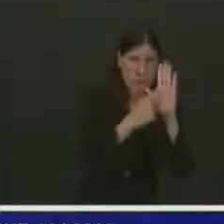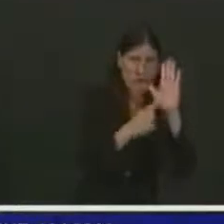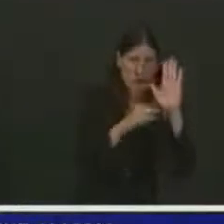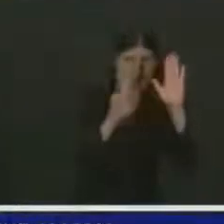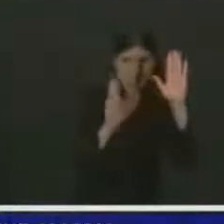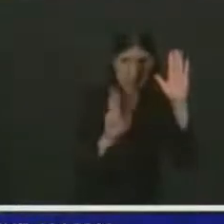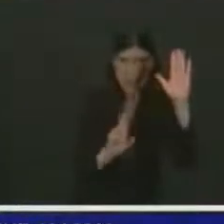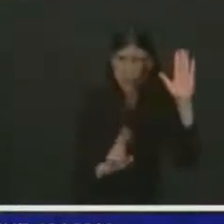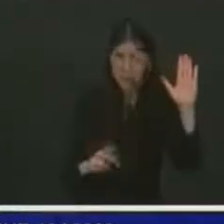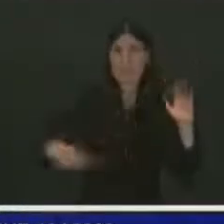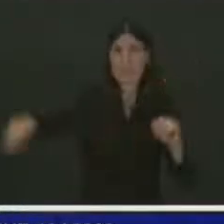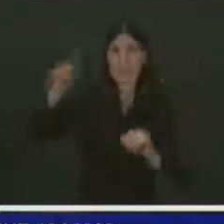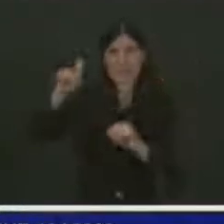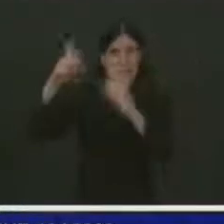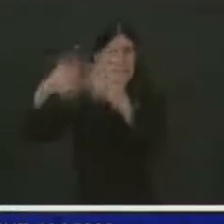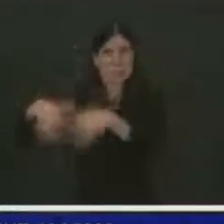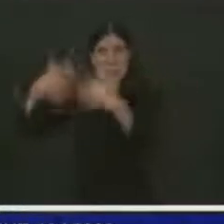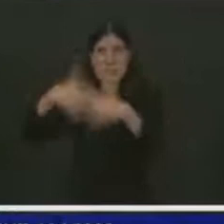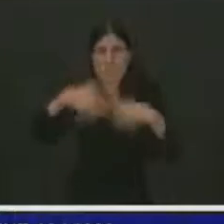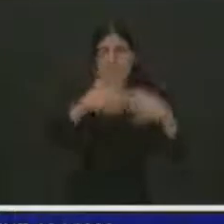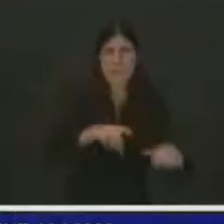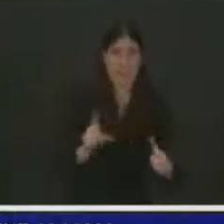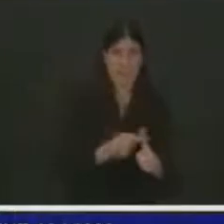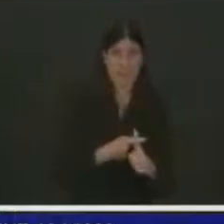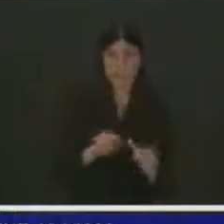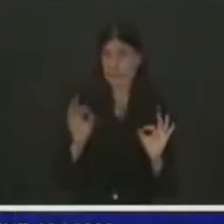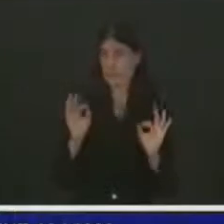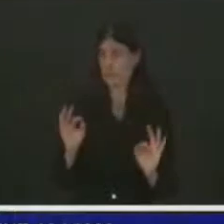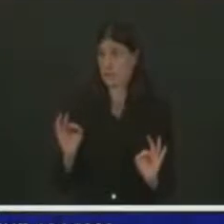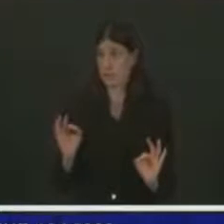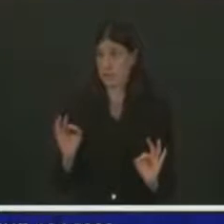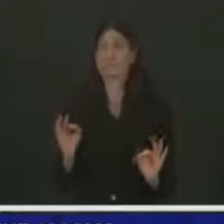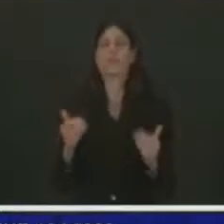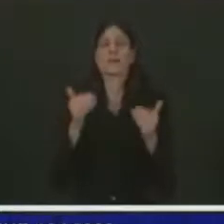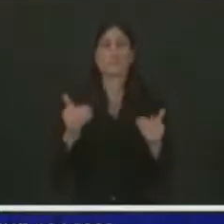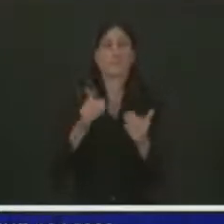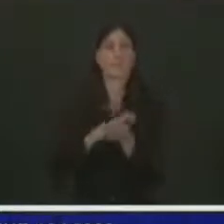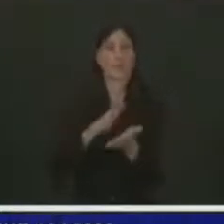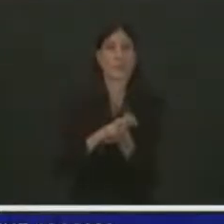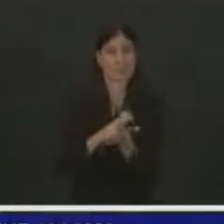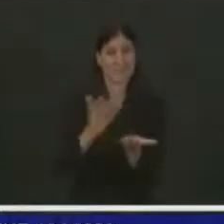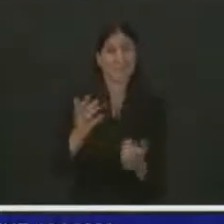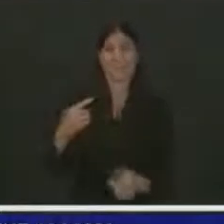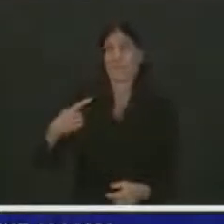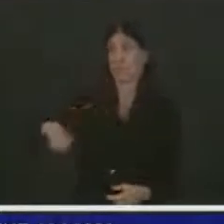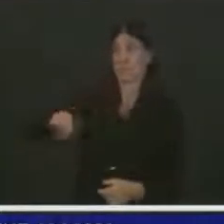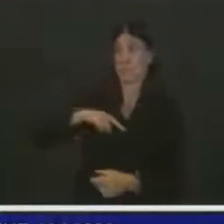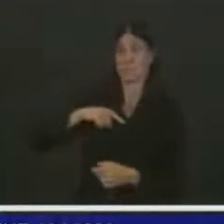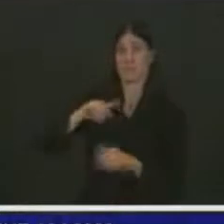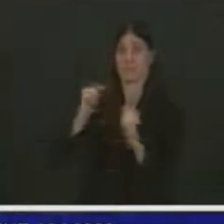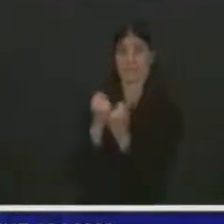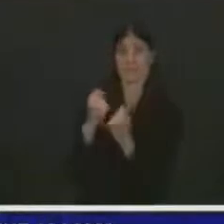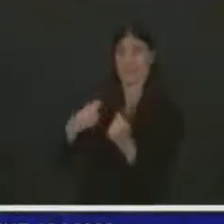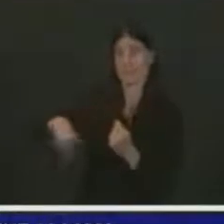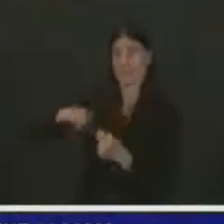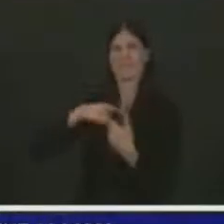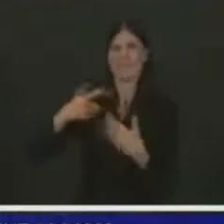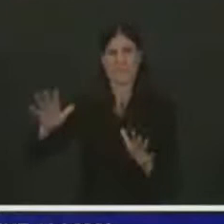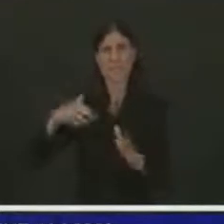So, we have been talking to them. By the way, we're going to continue to talk to them, right? So next Friday, we're going to have the guidance